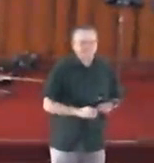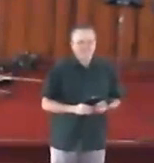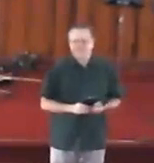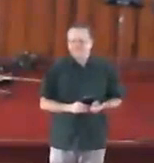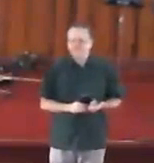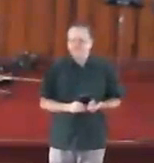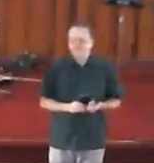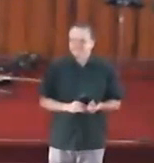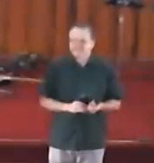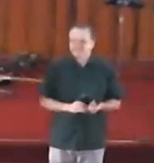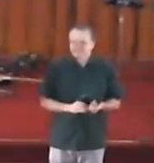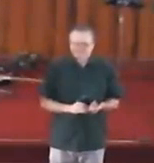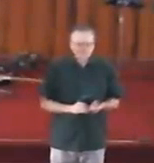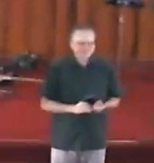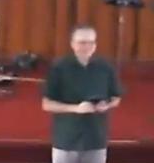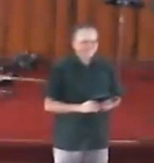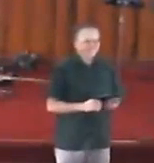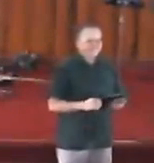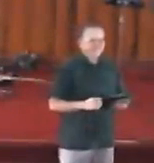cable que estaba desconectado.